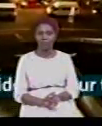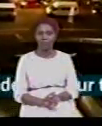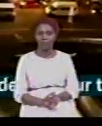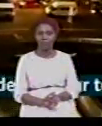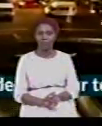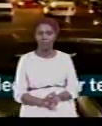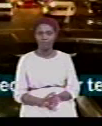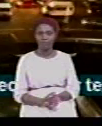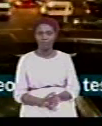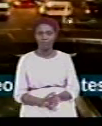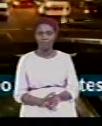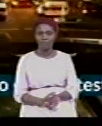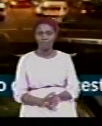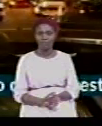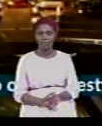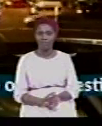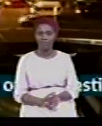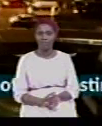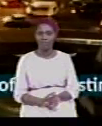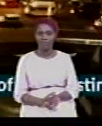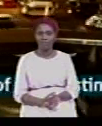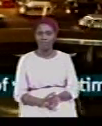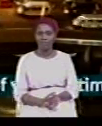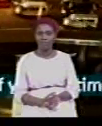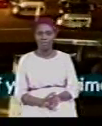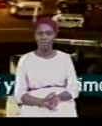Bring them forward.